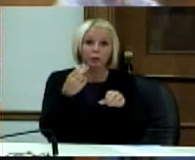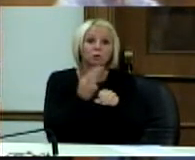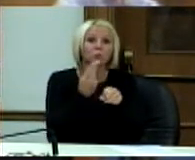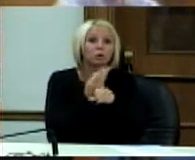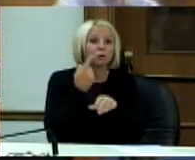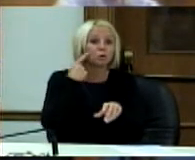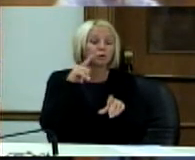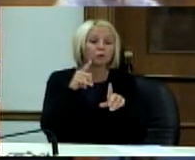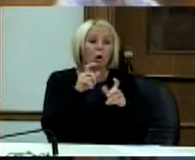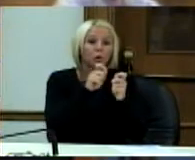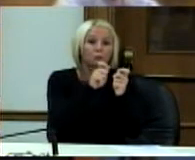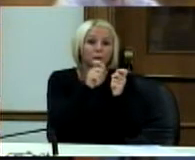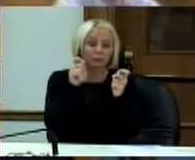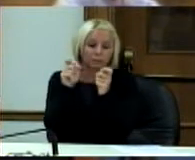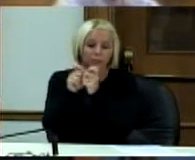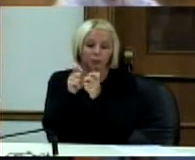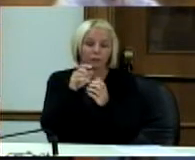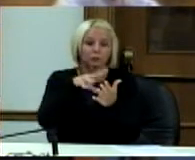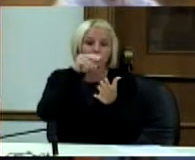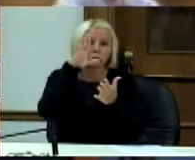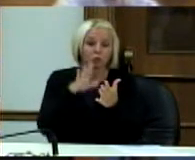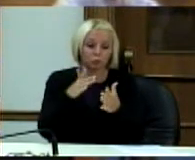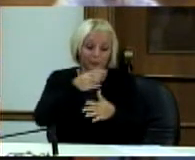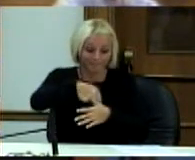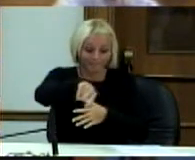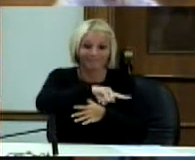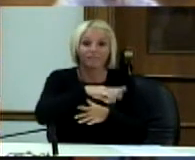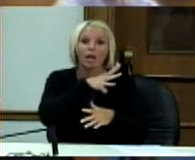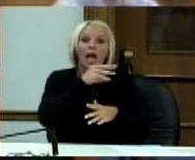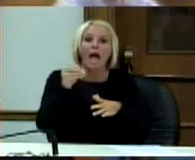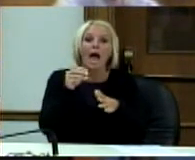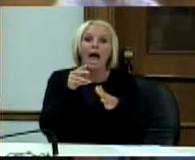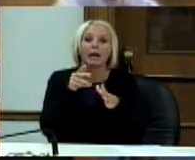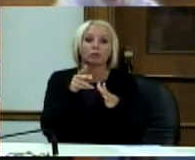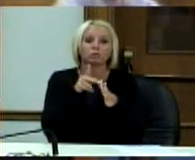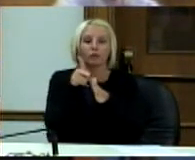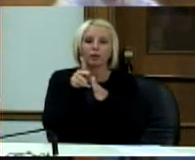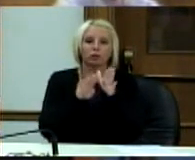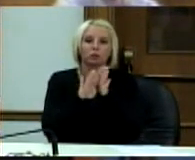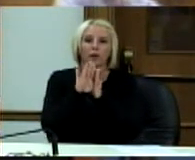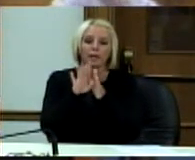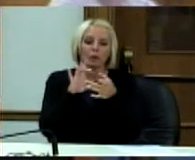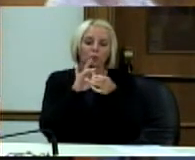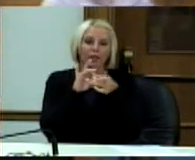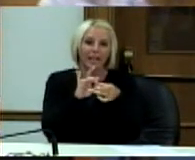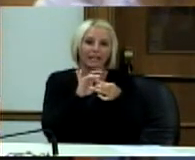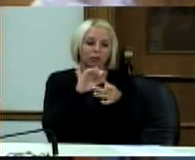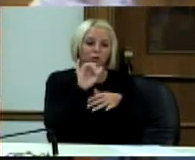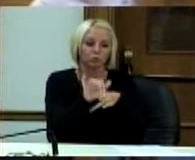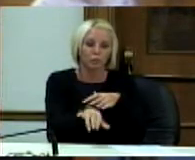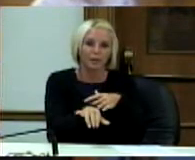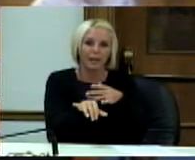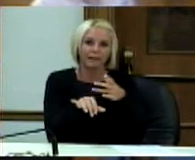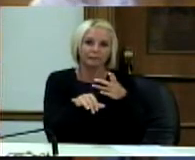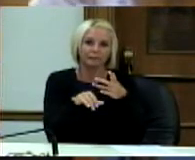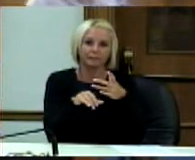be used for direct services to students and professional development related to